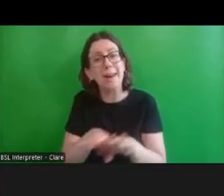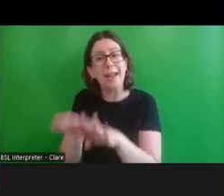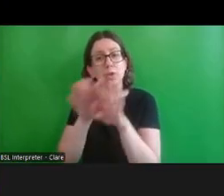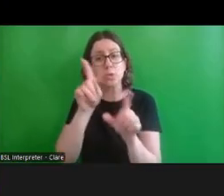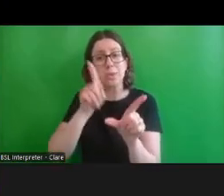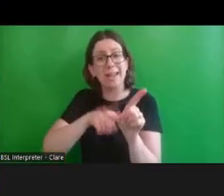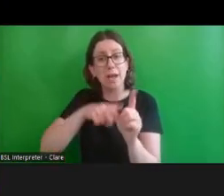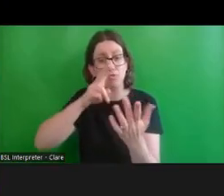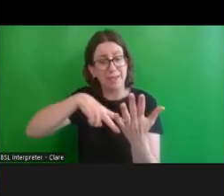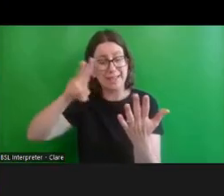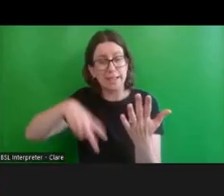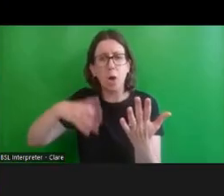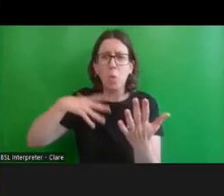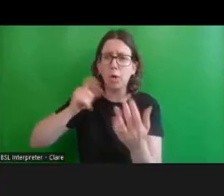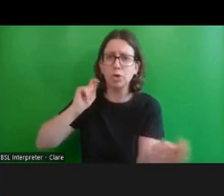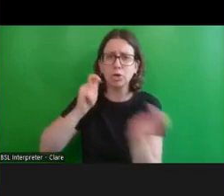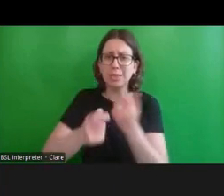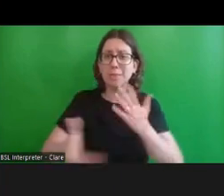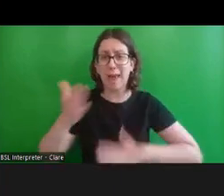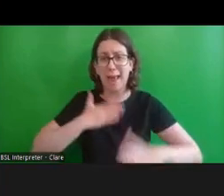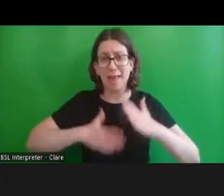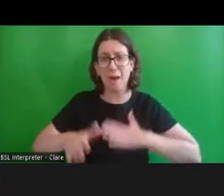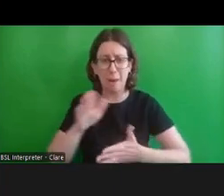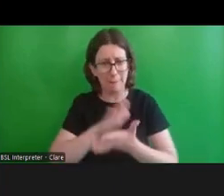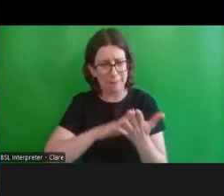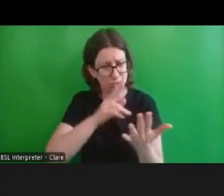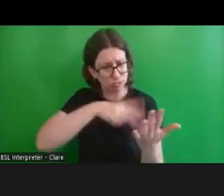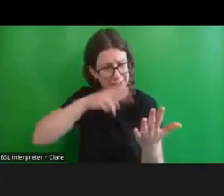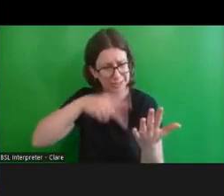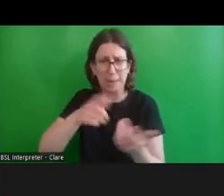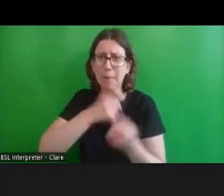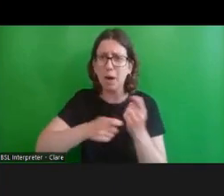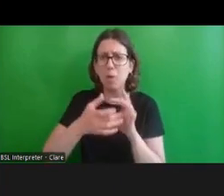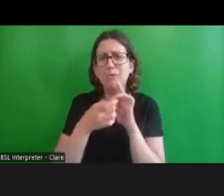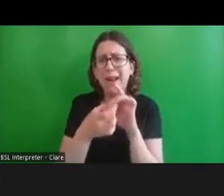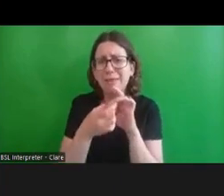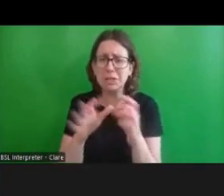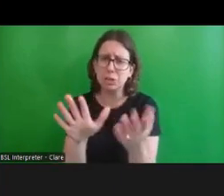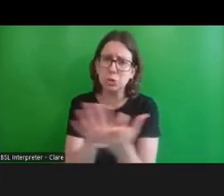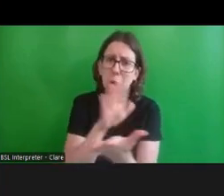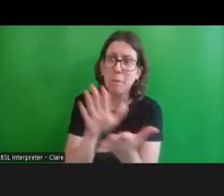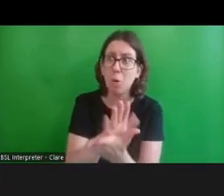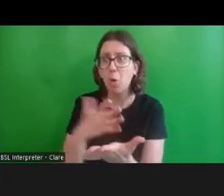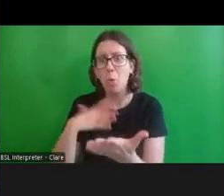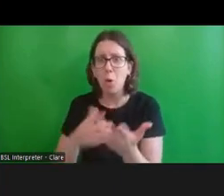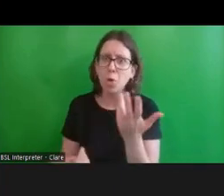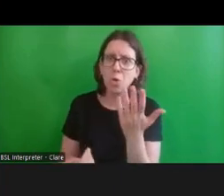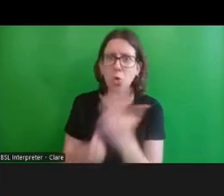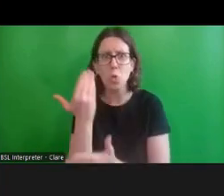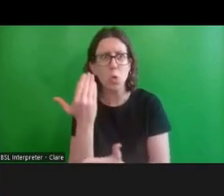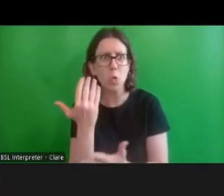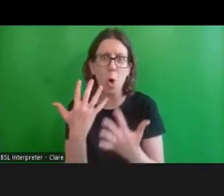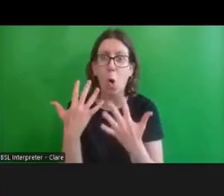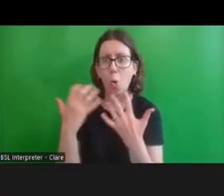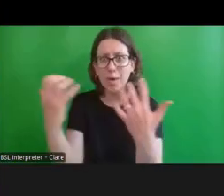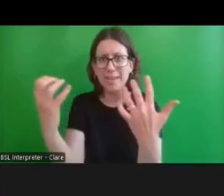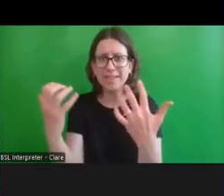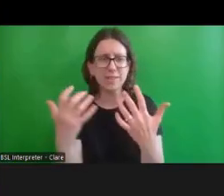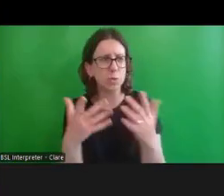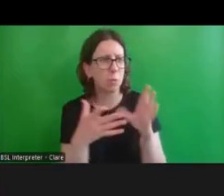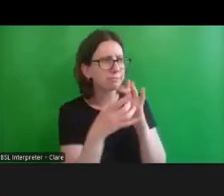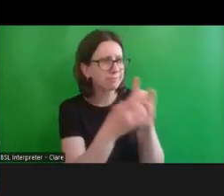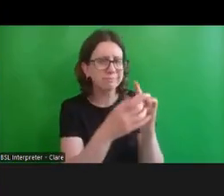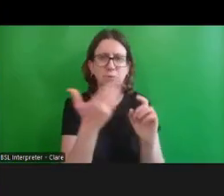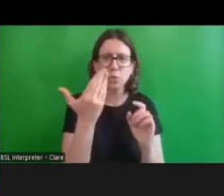campaign focused on making reading more relevant and enjoyable, engaging new audiences and delivering in-depth work in schools,